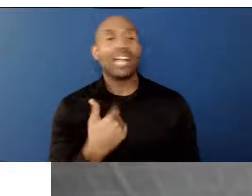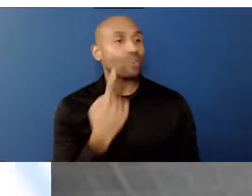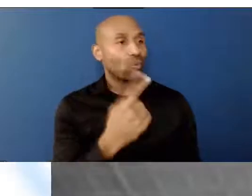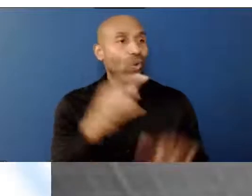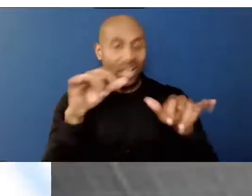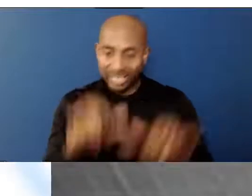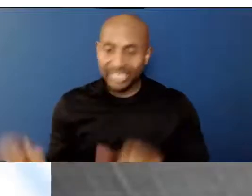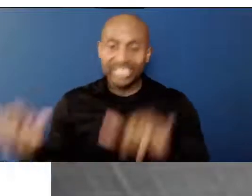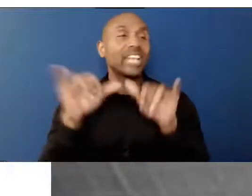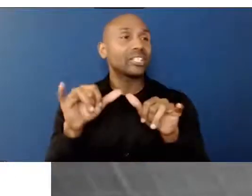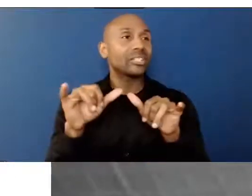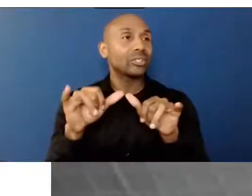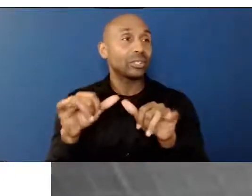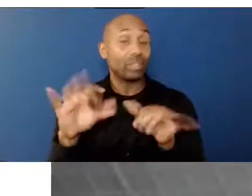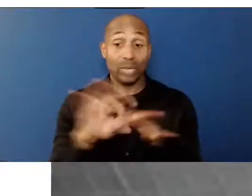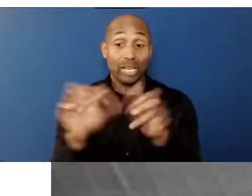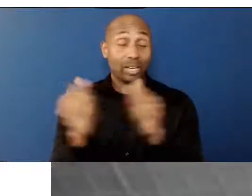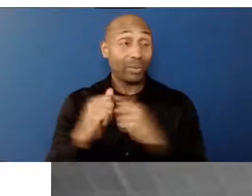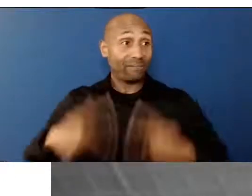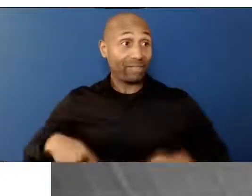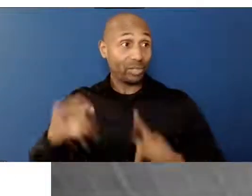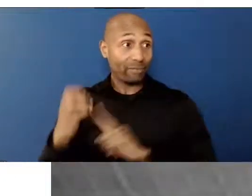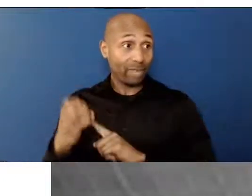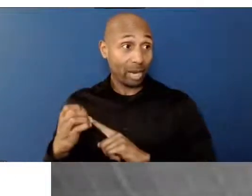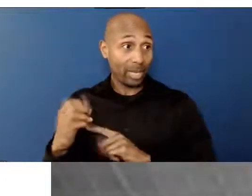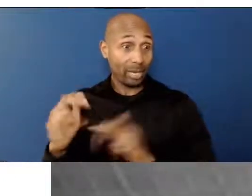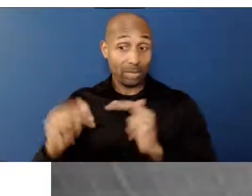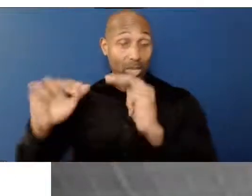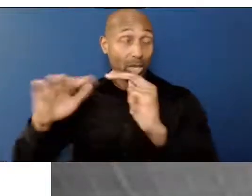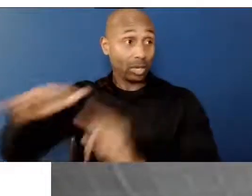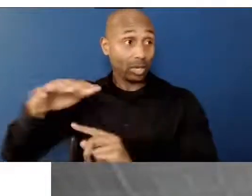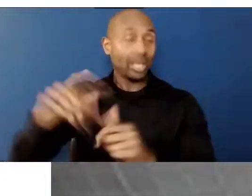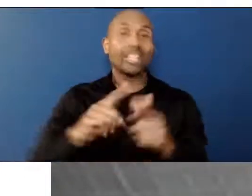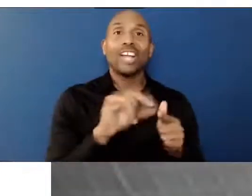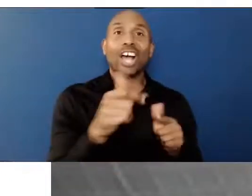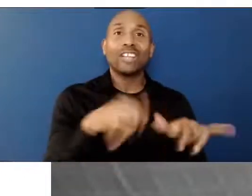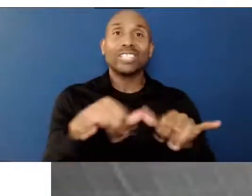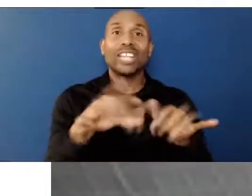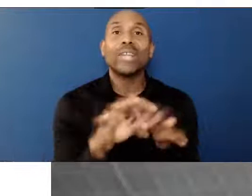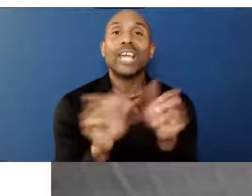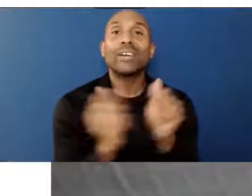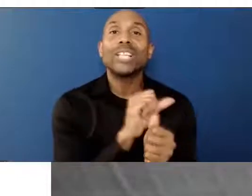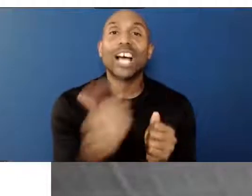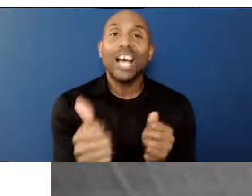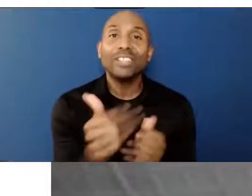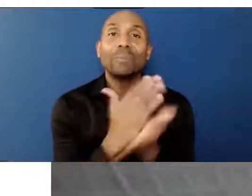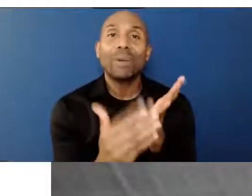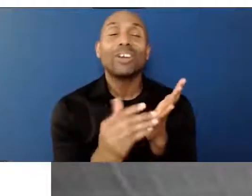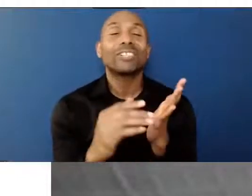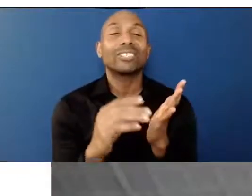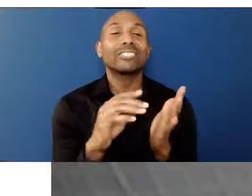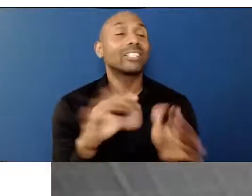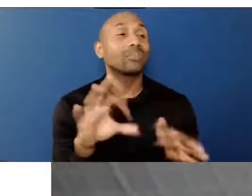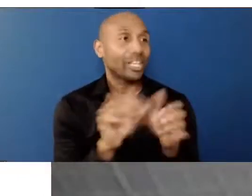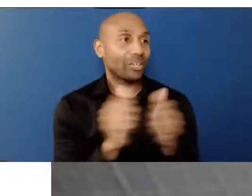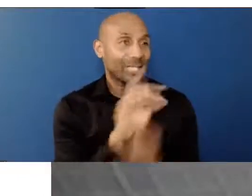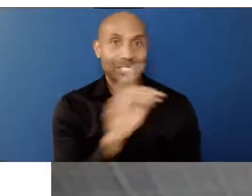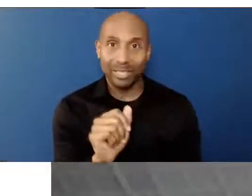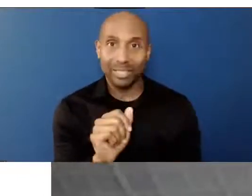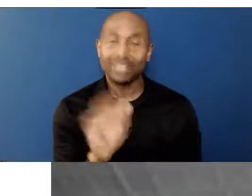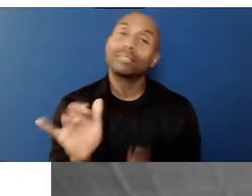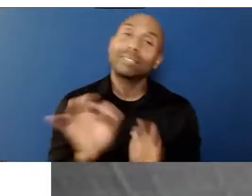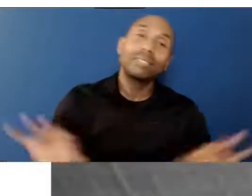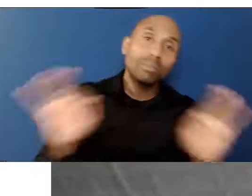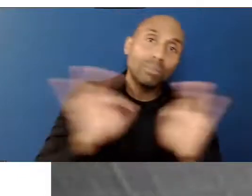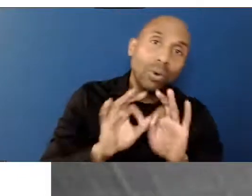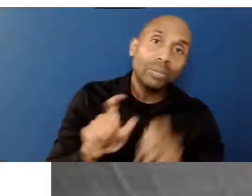the other standards are all built around or focus on other aspects of disability and how important that is to be able to show